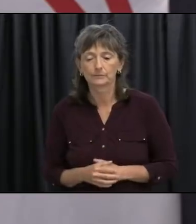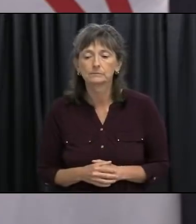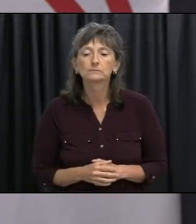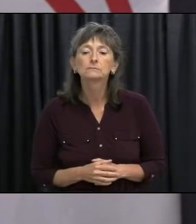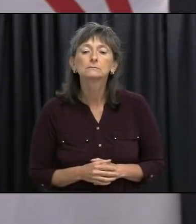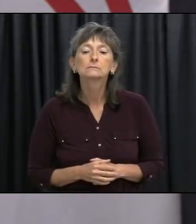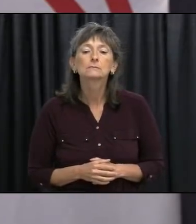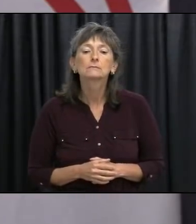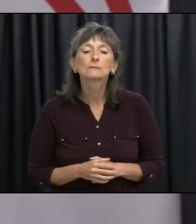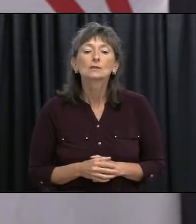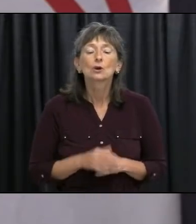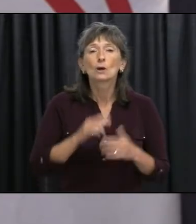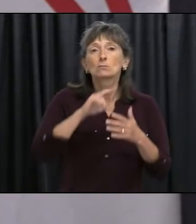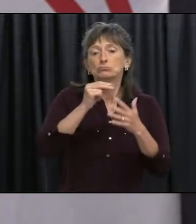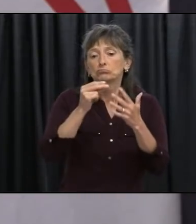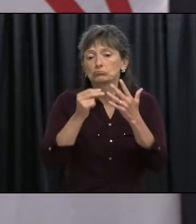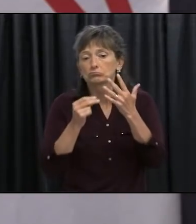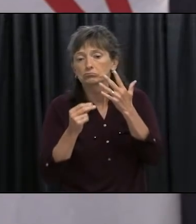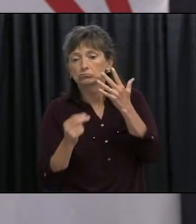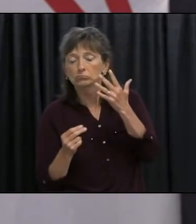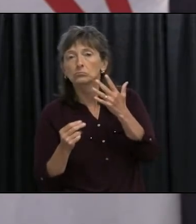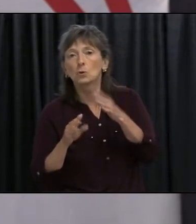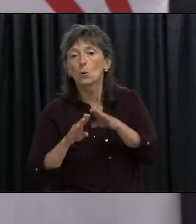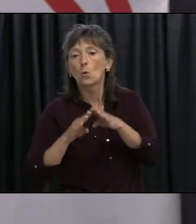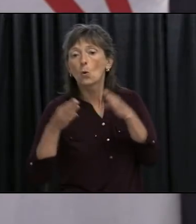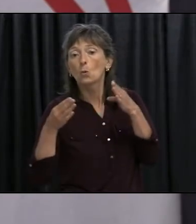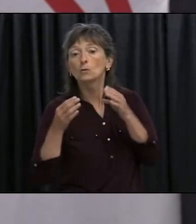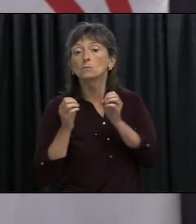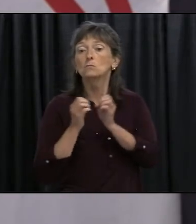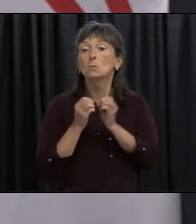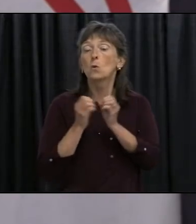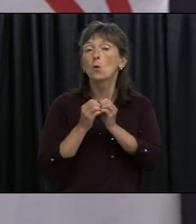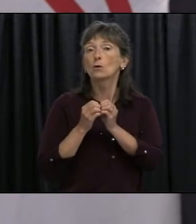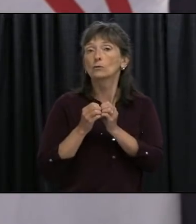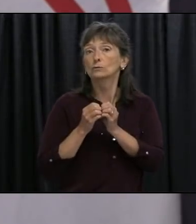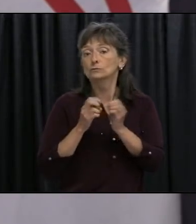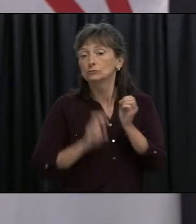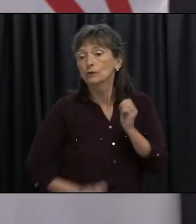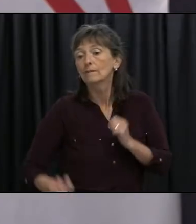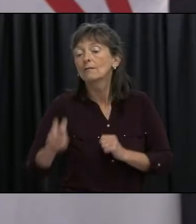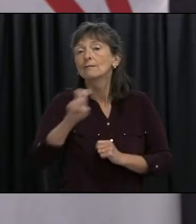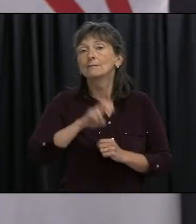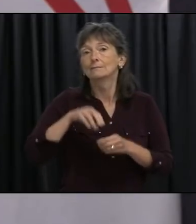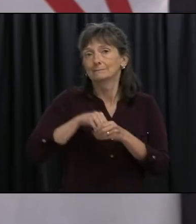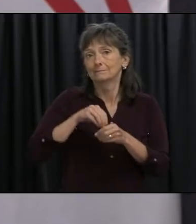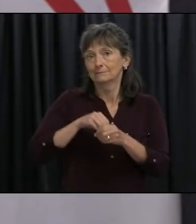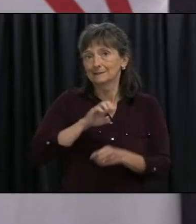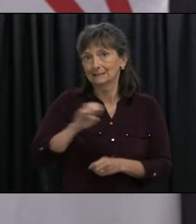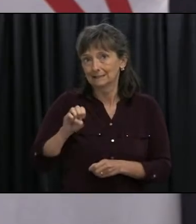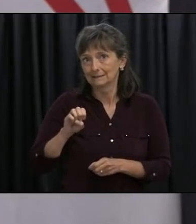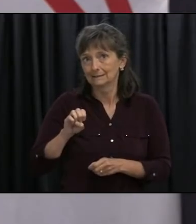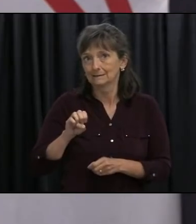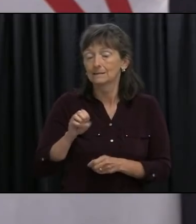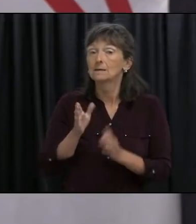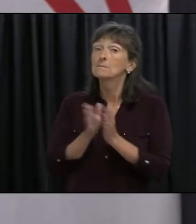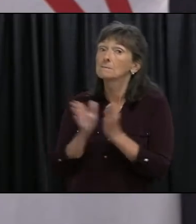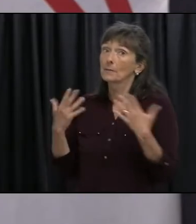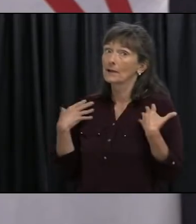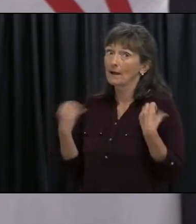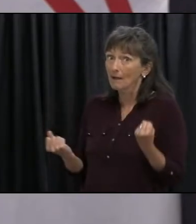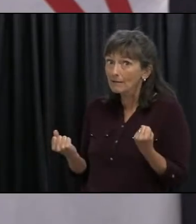can appreciate, the easing of travel within Atlantic Canada has been closely monitored by our public health officials and our